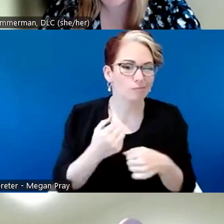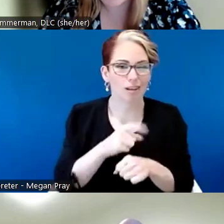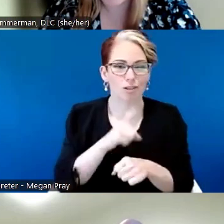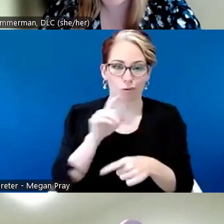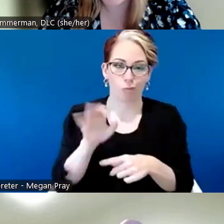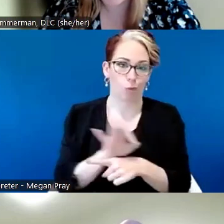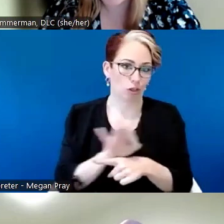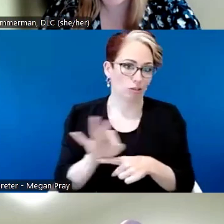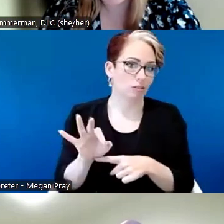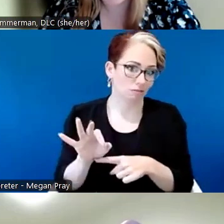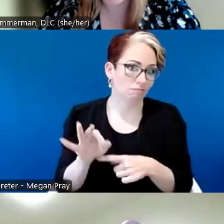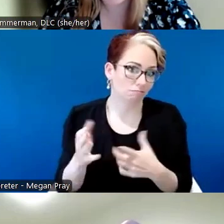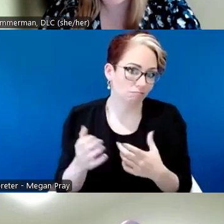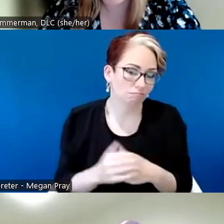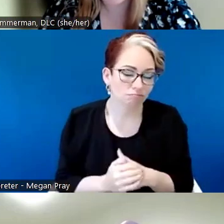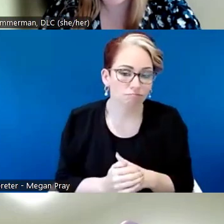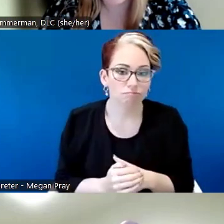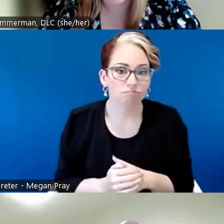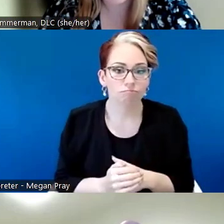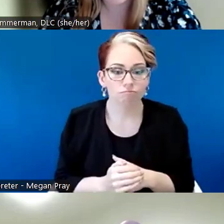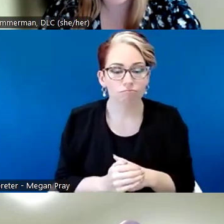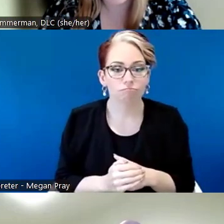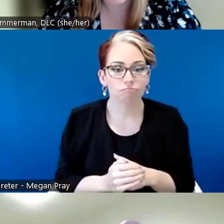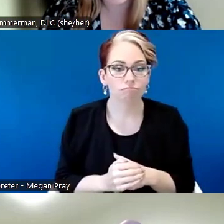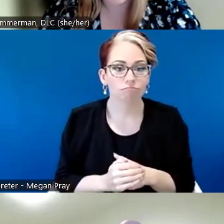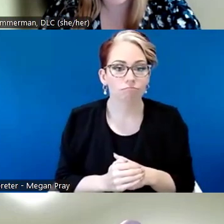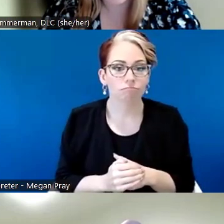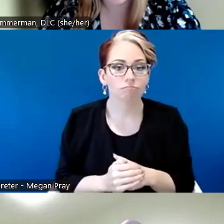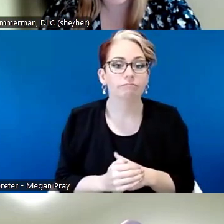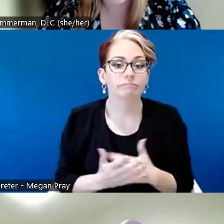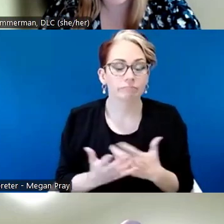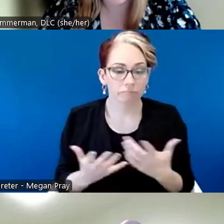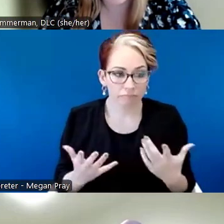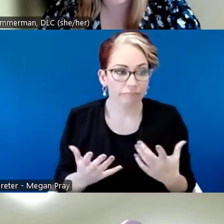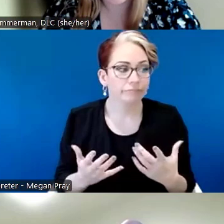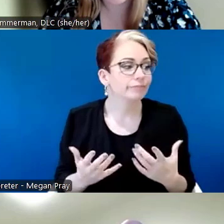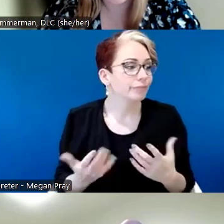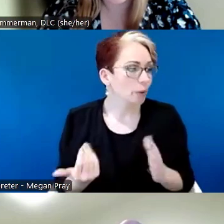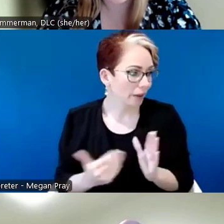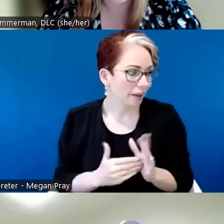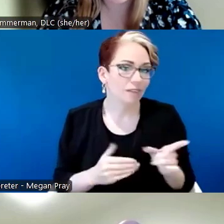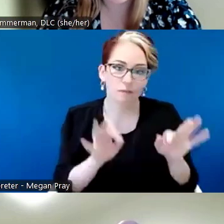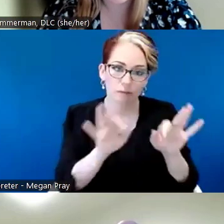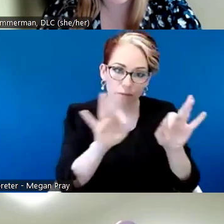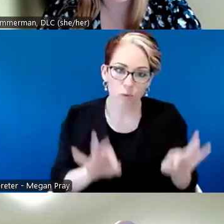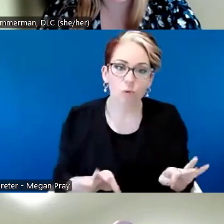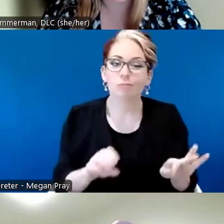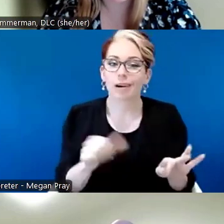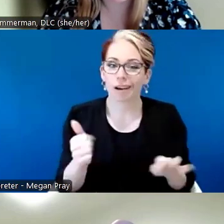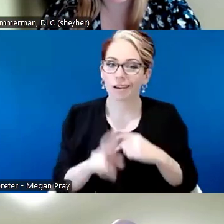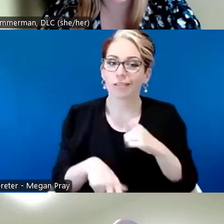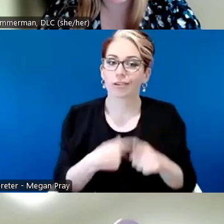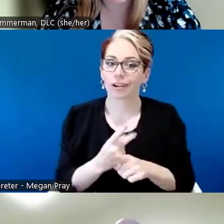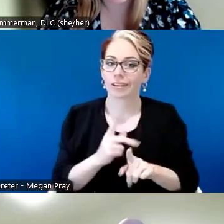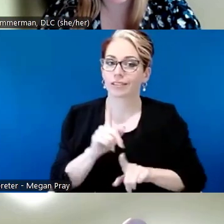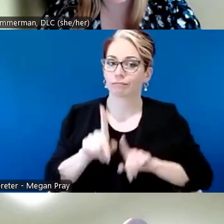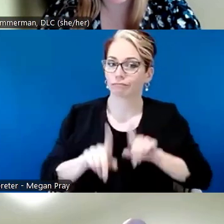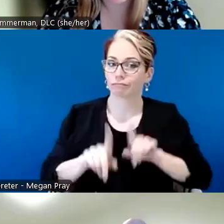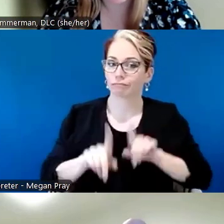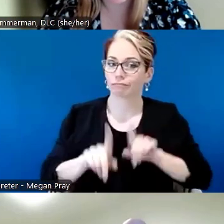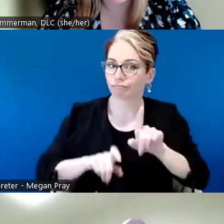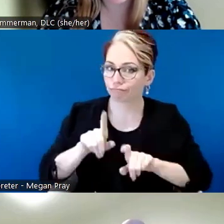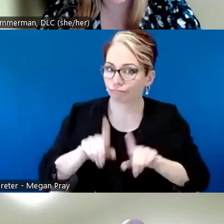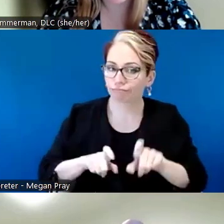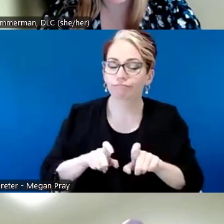appropriately. So again, going through the form, these are some additional pieces of information that